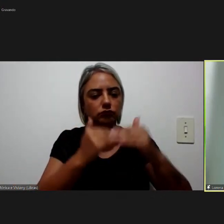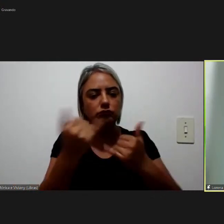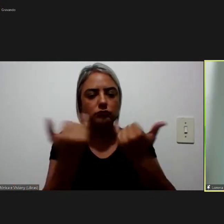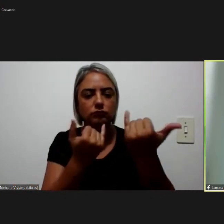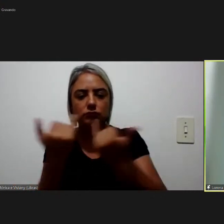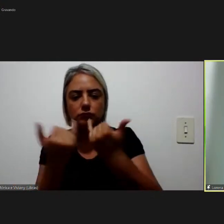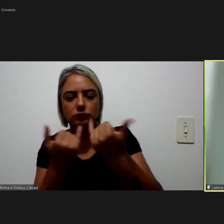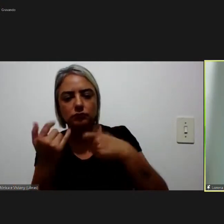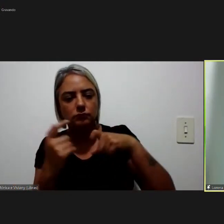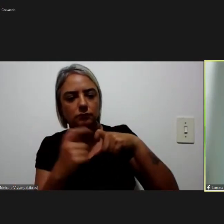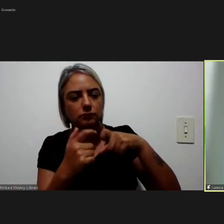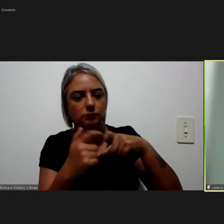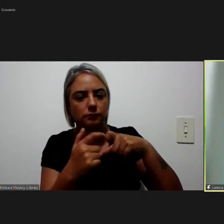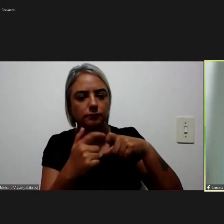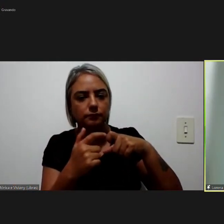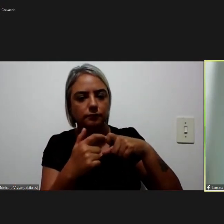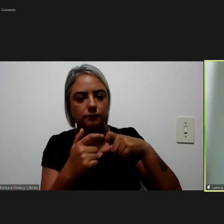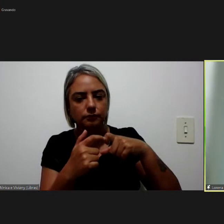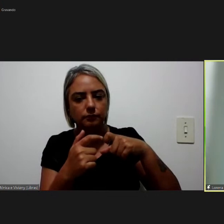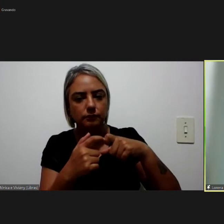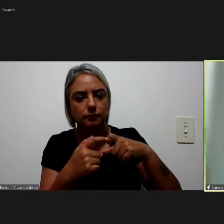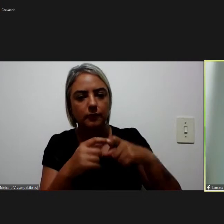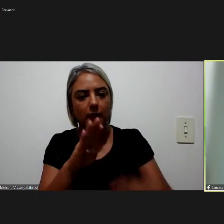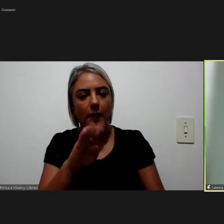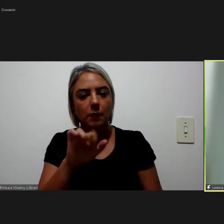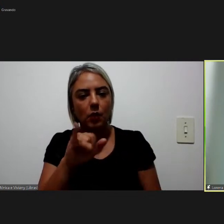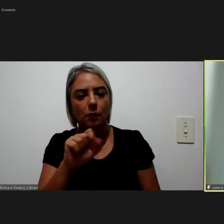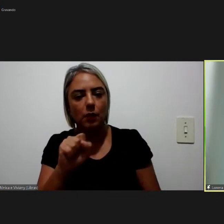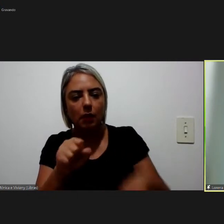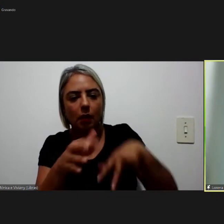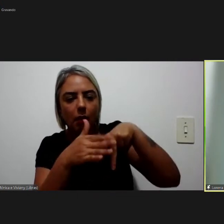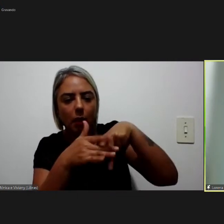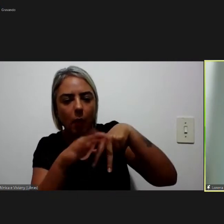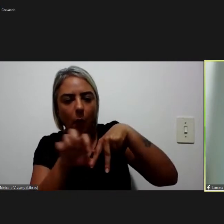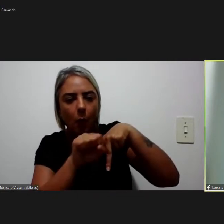in health of the